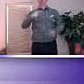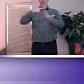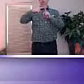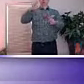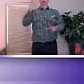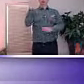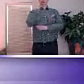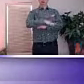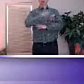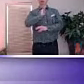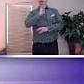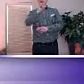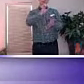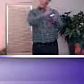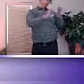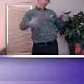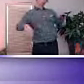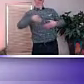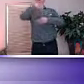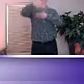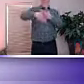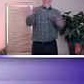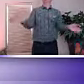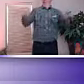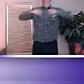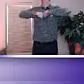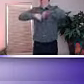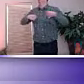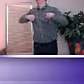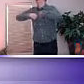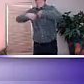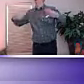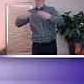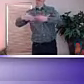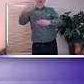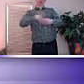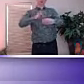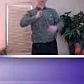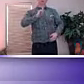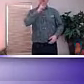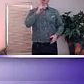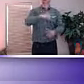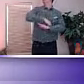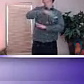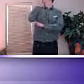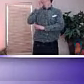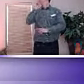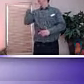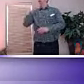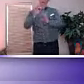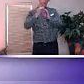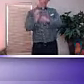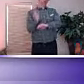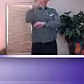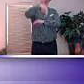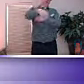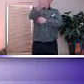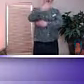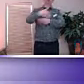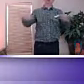Today, I carve out the angel within me. Today, I step into